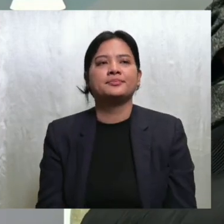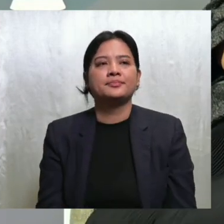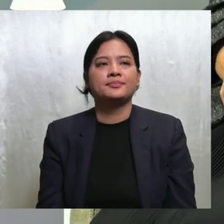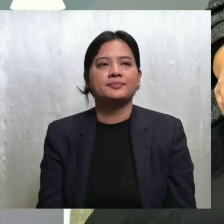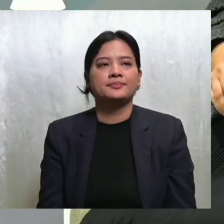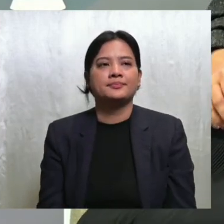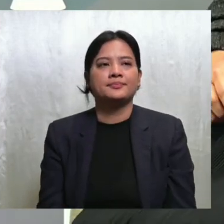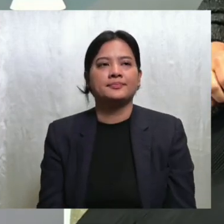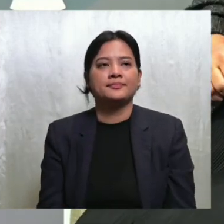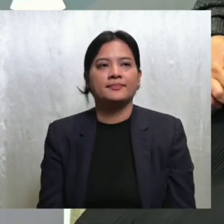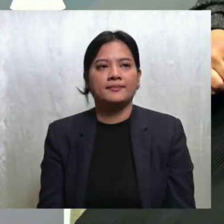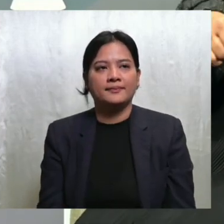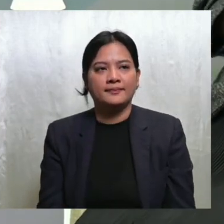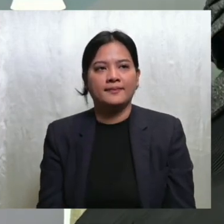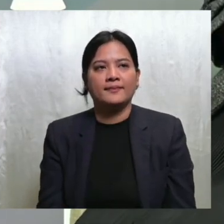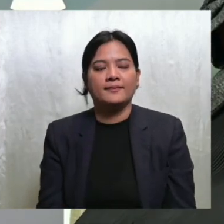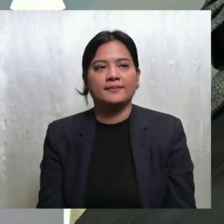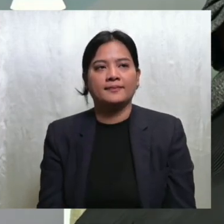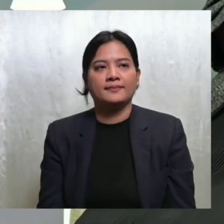We cannot actually